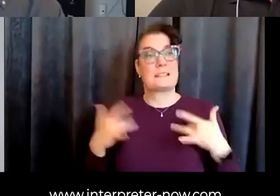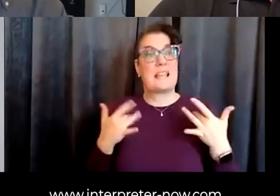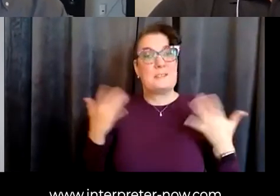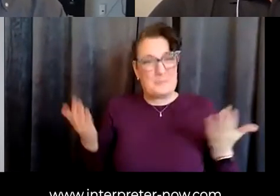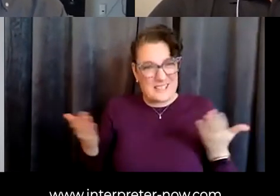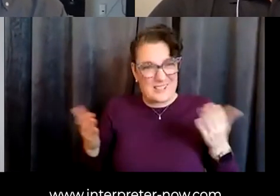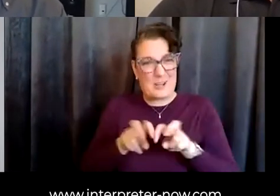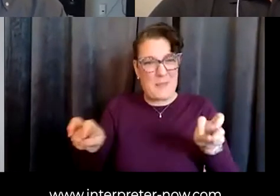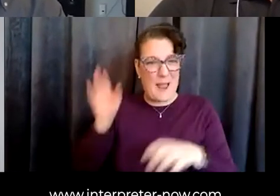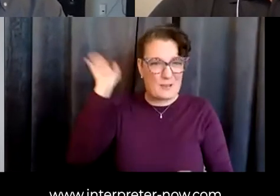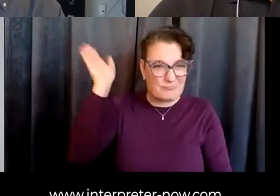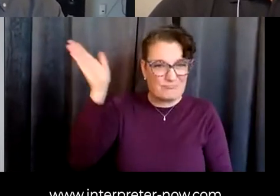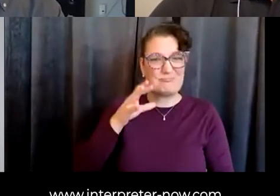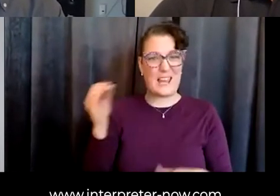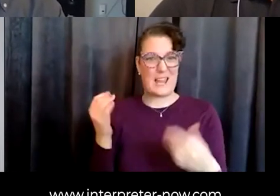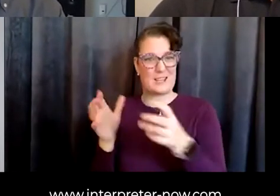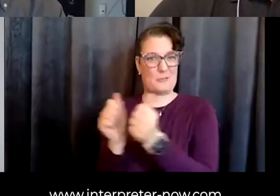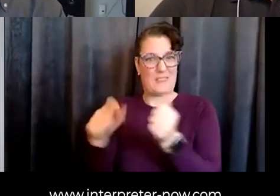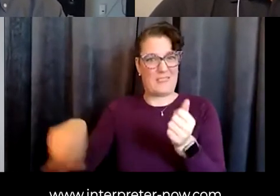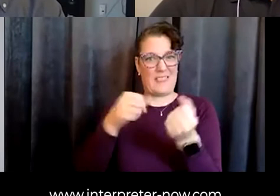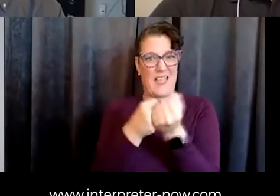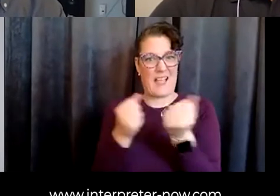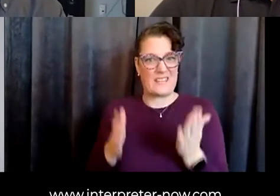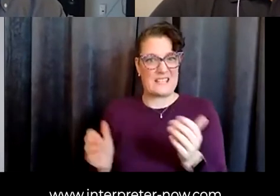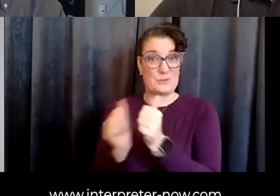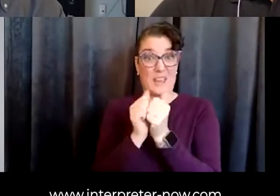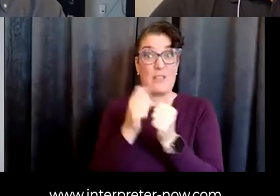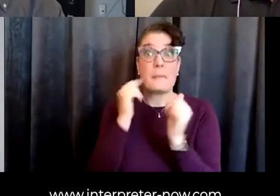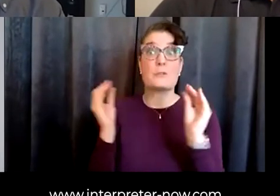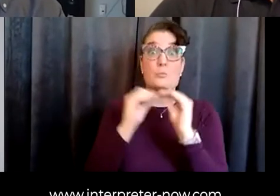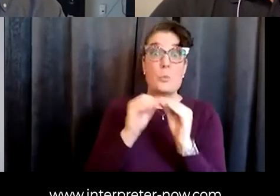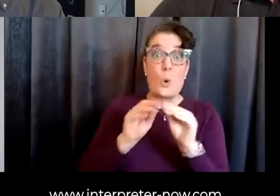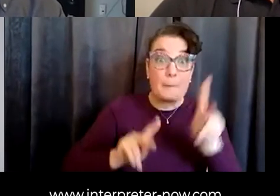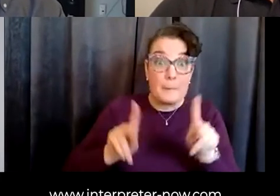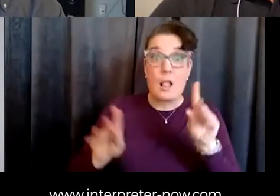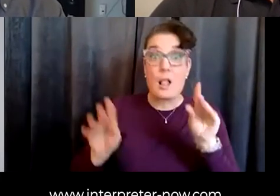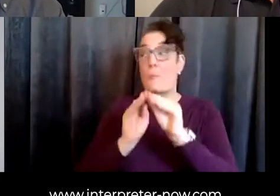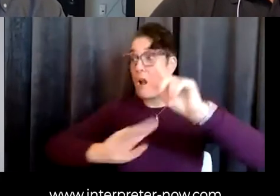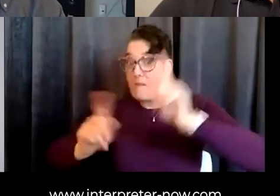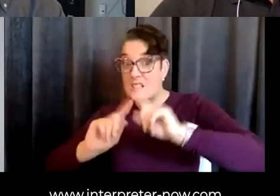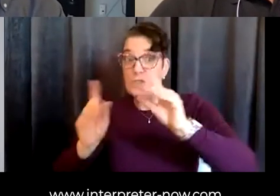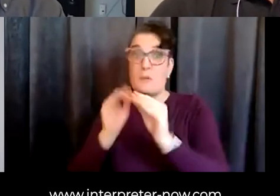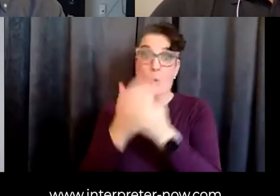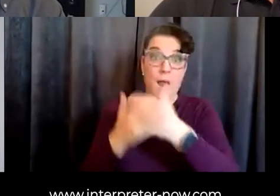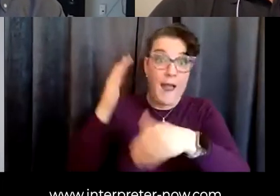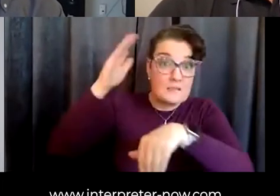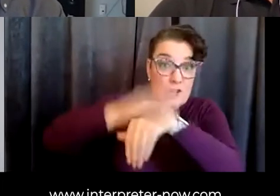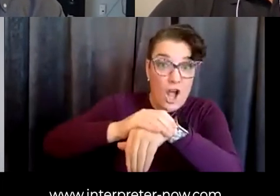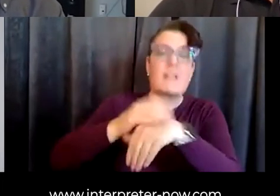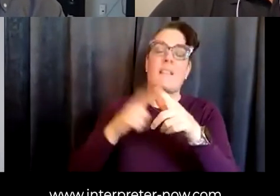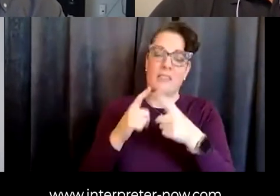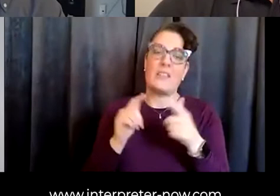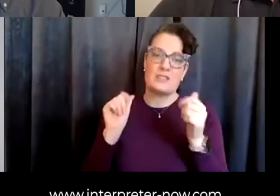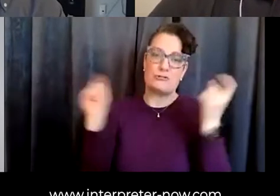with other advocates in this space, because the more conversations, the more advocates, the more hands-on in this space, the greater the change we can